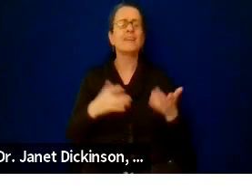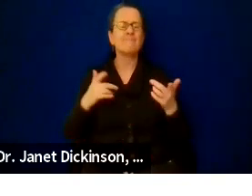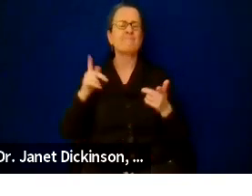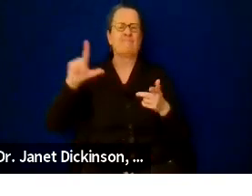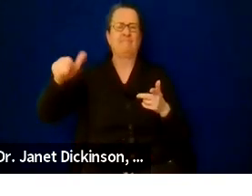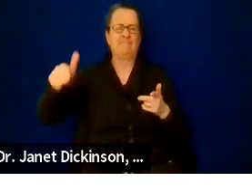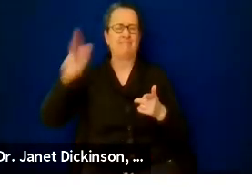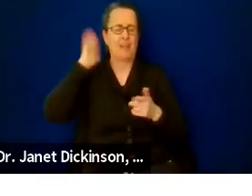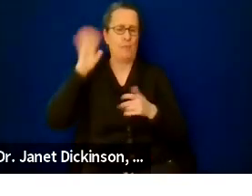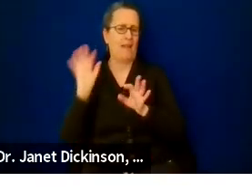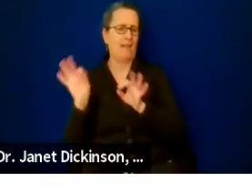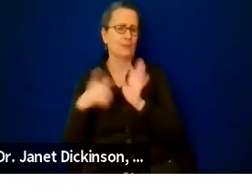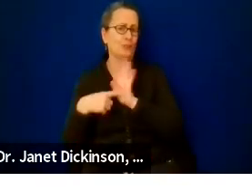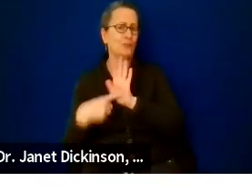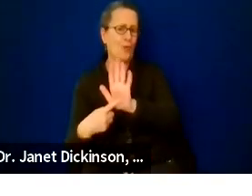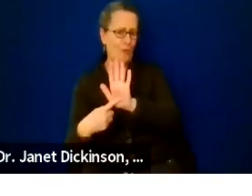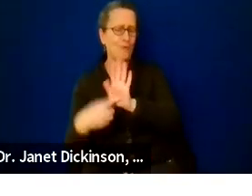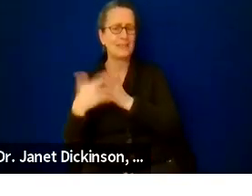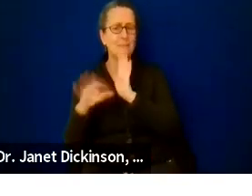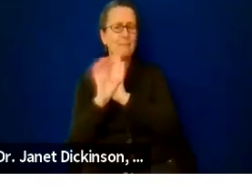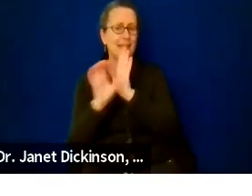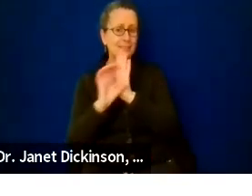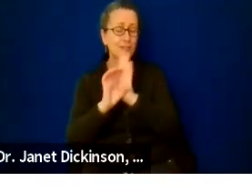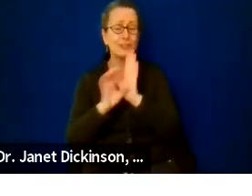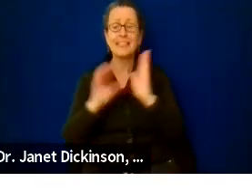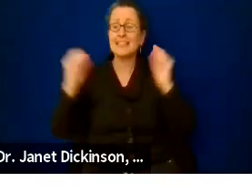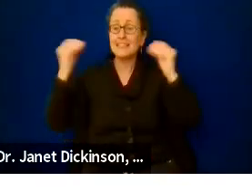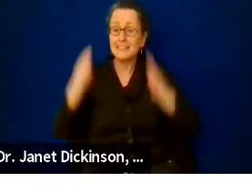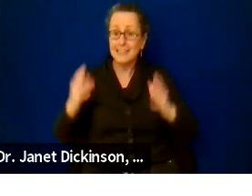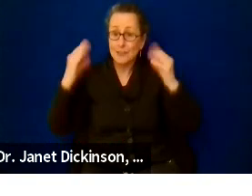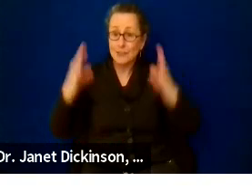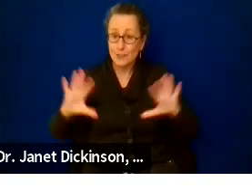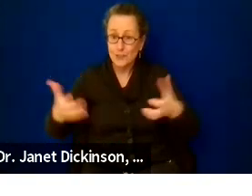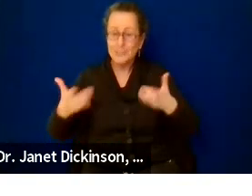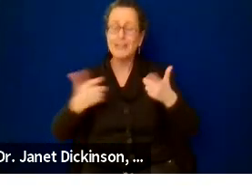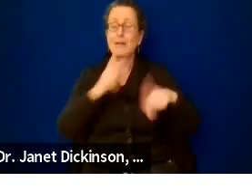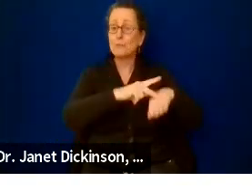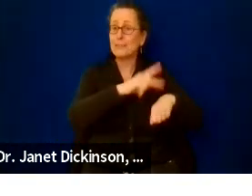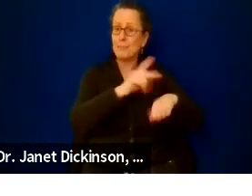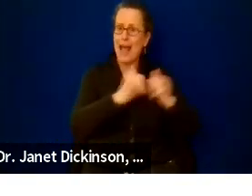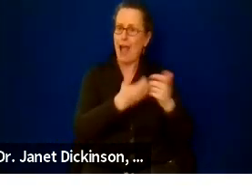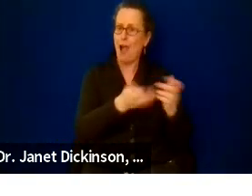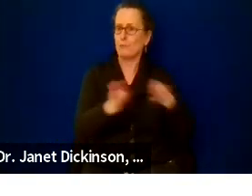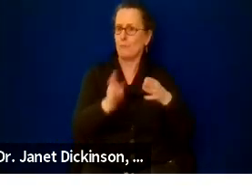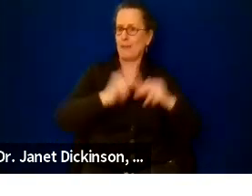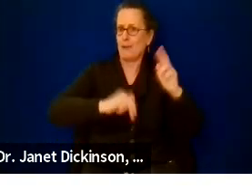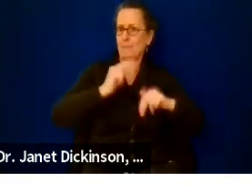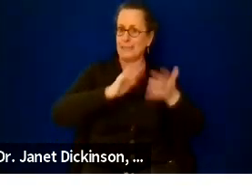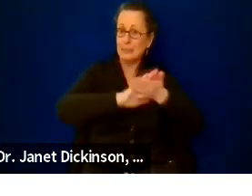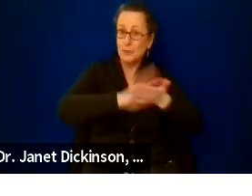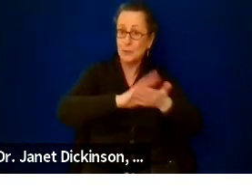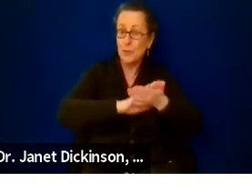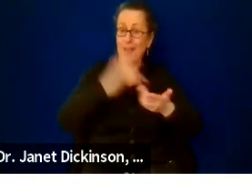that teachers and principals have been doing to prepare for students' arrival to make it feel welcoming and